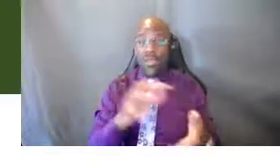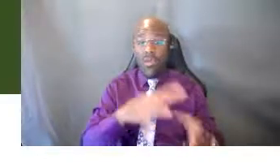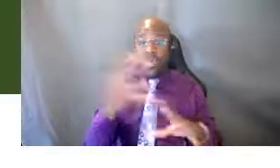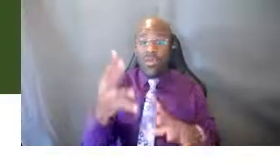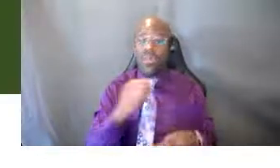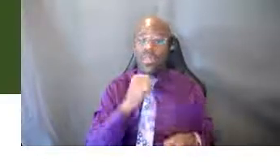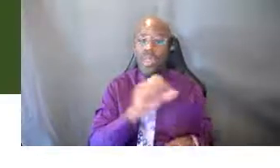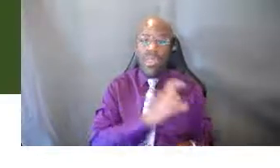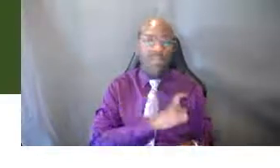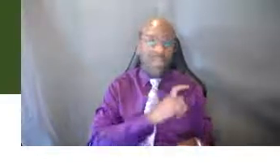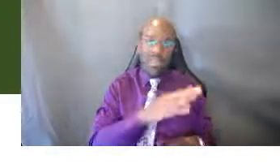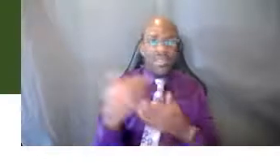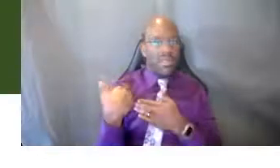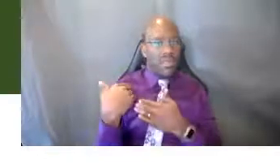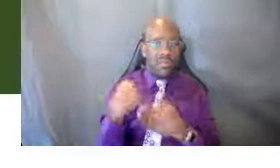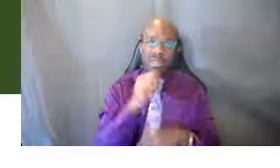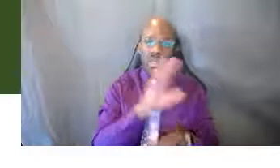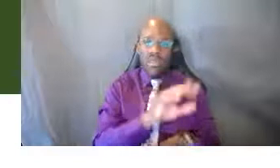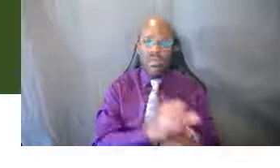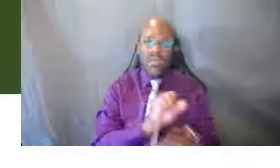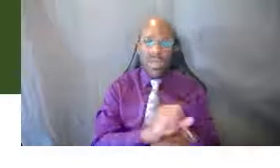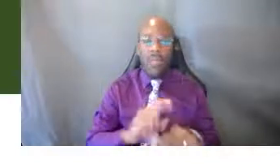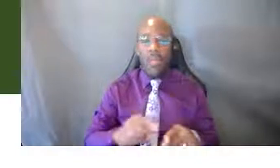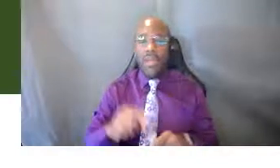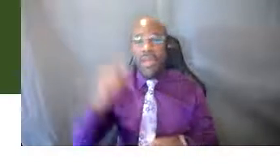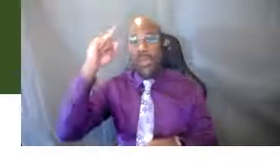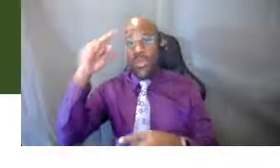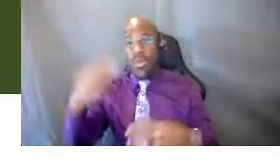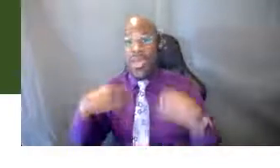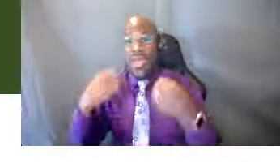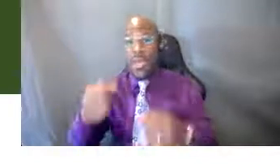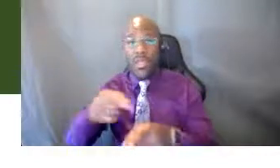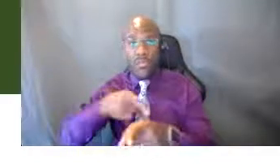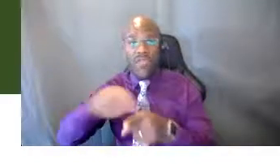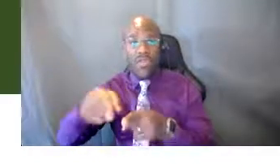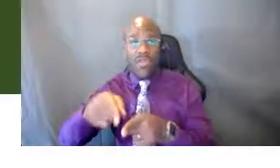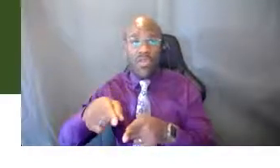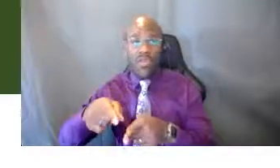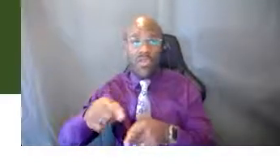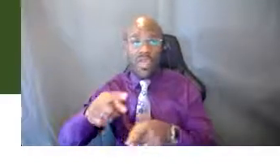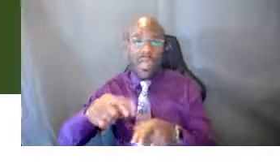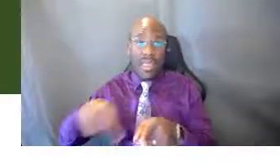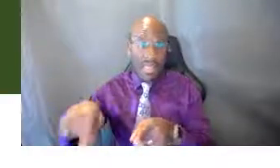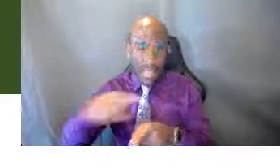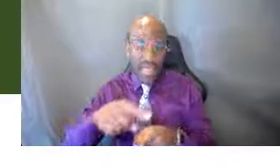professionals and peer support. And when faced with a mental health crisis, law enforcement needs adequate training